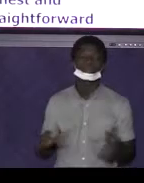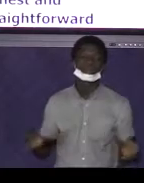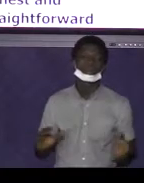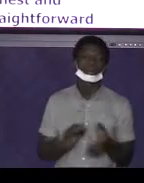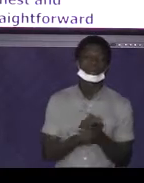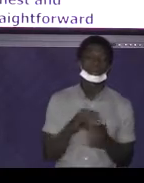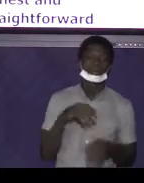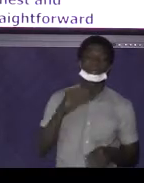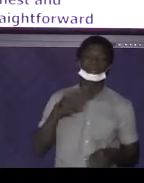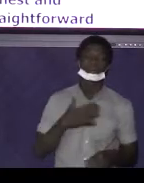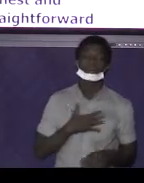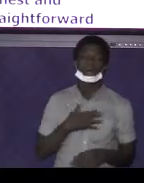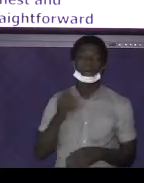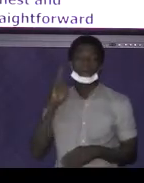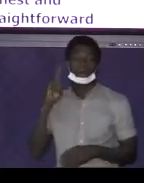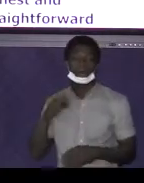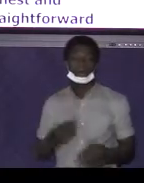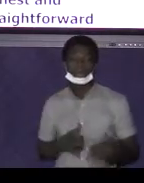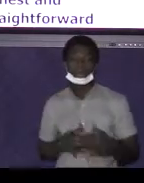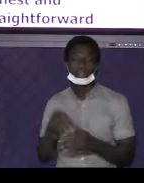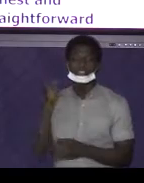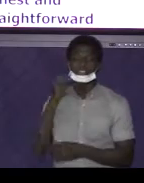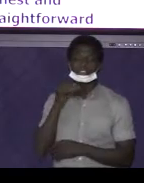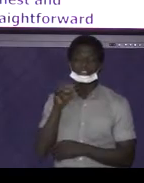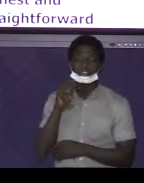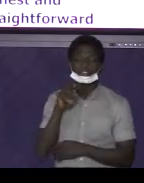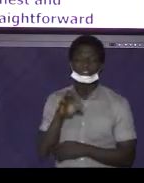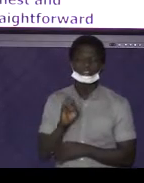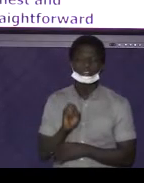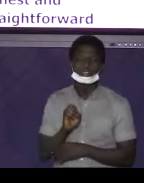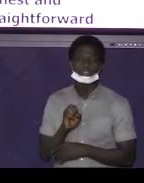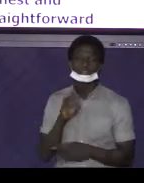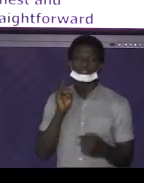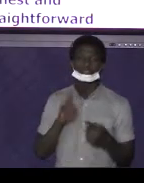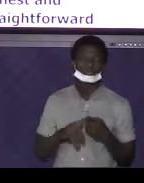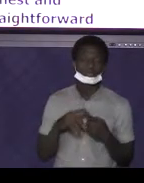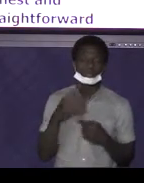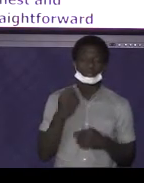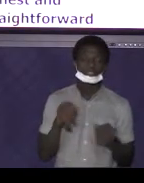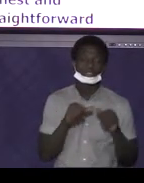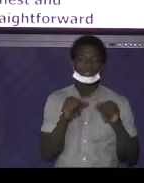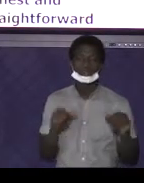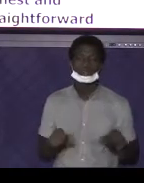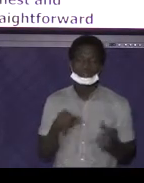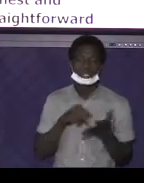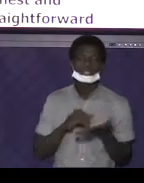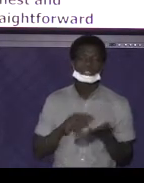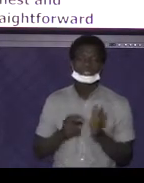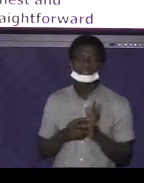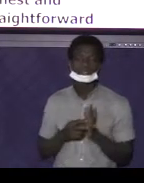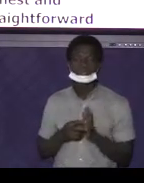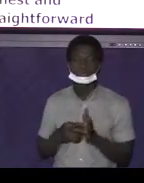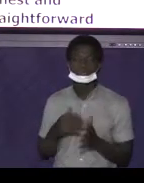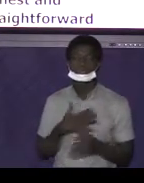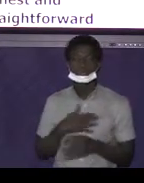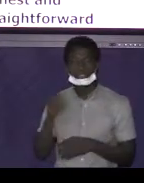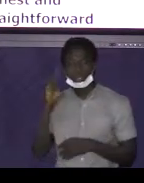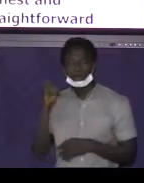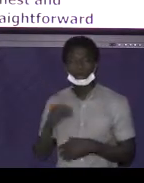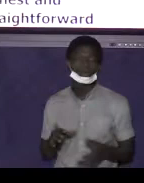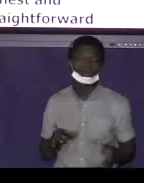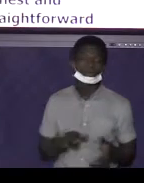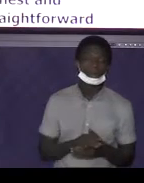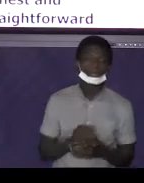My uncle led his fiance or his fiancée to the altar. It means my uncle